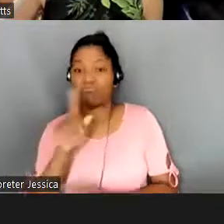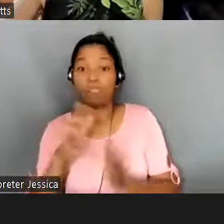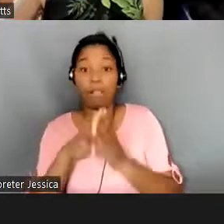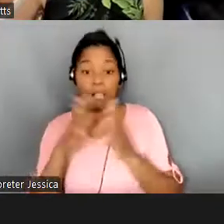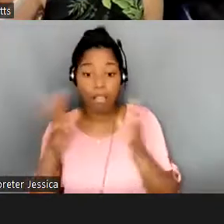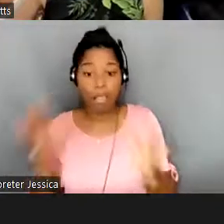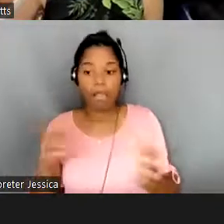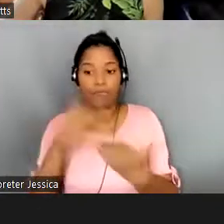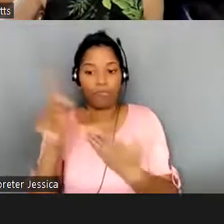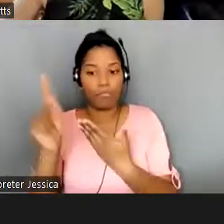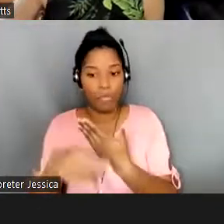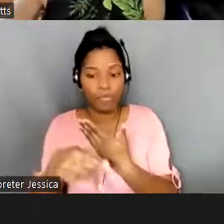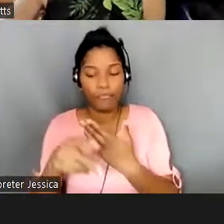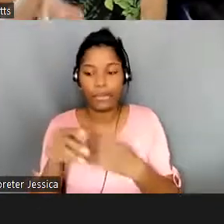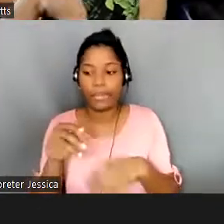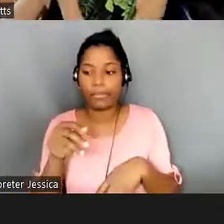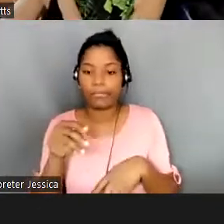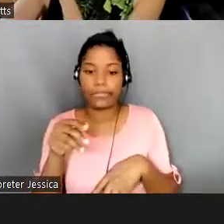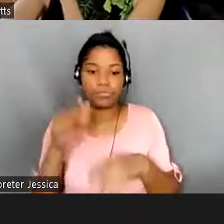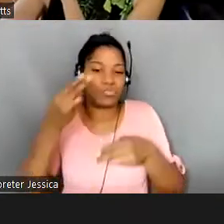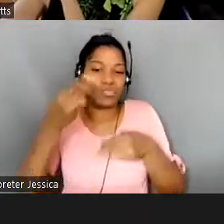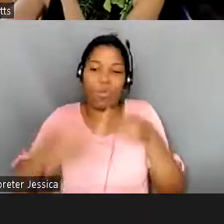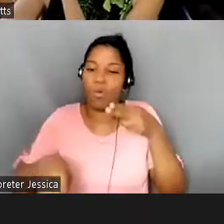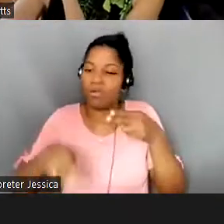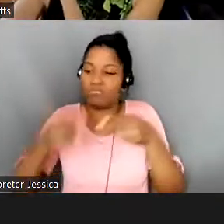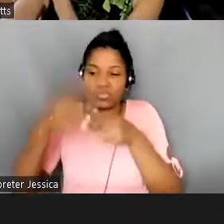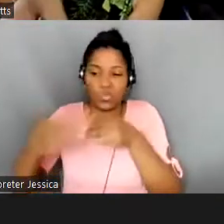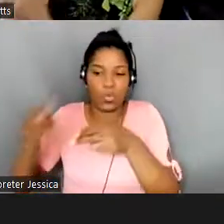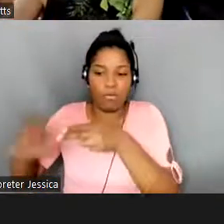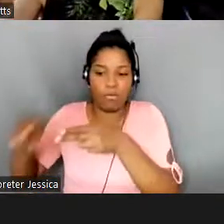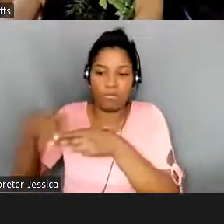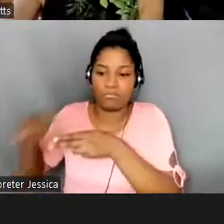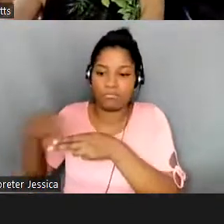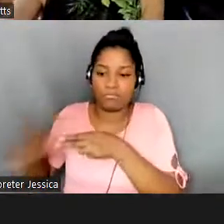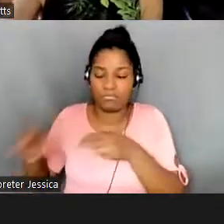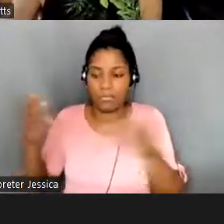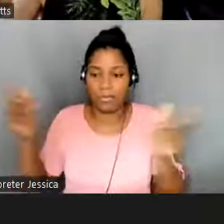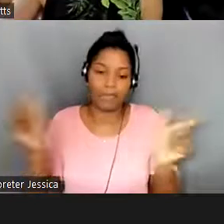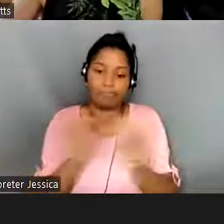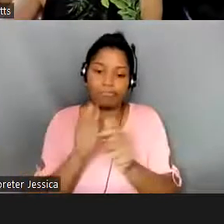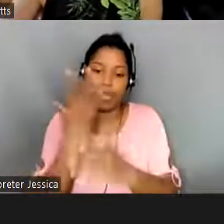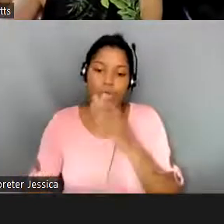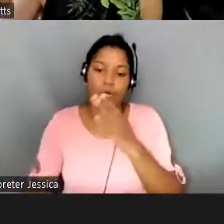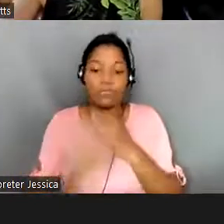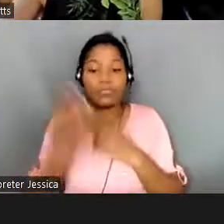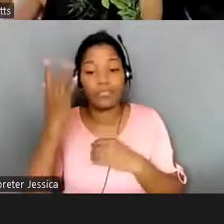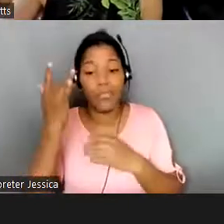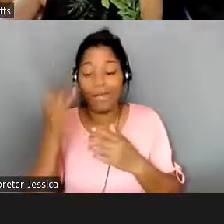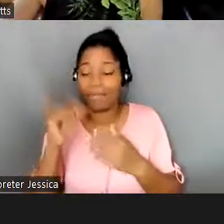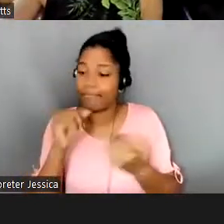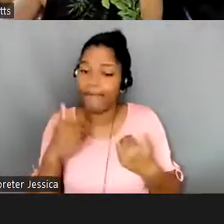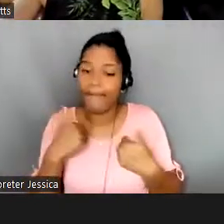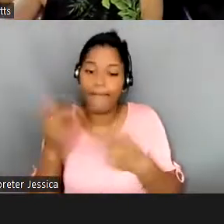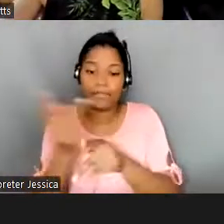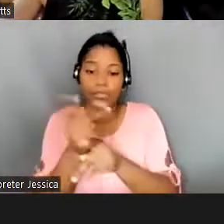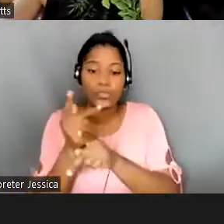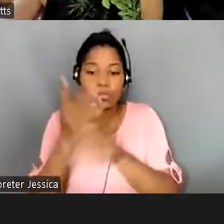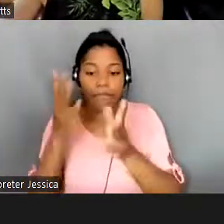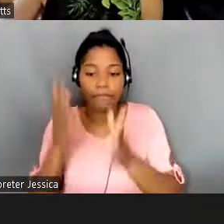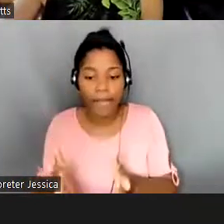intergenerational programs don't last very long because they might not have the support of supervisors